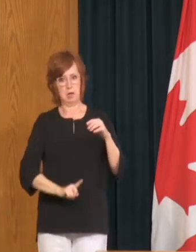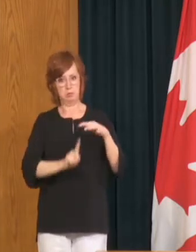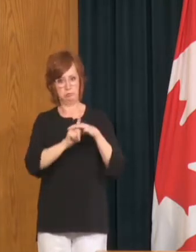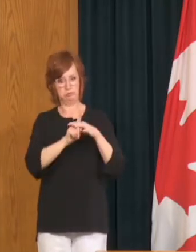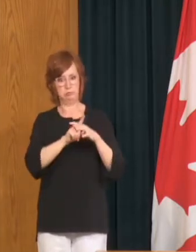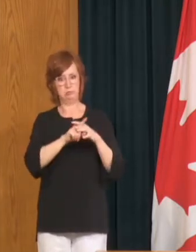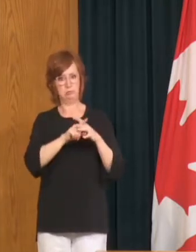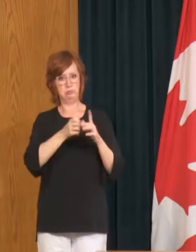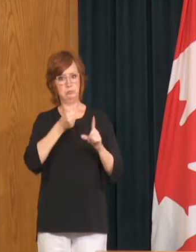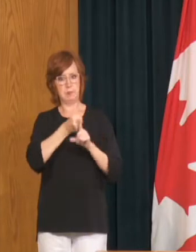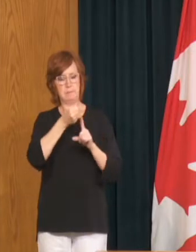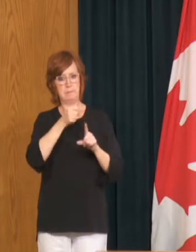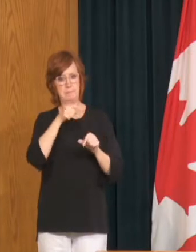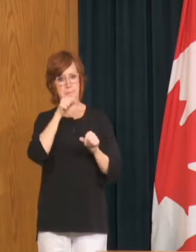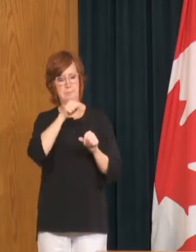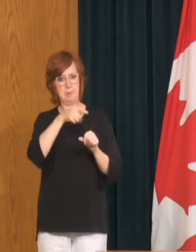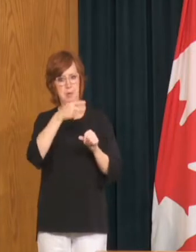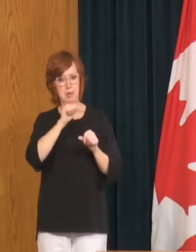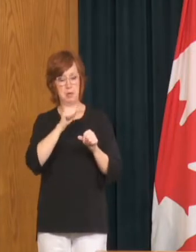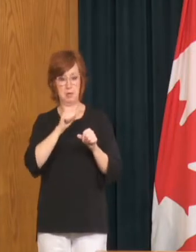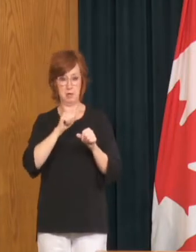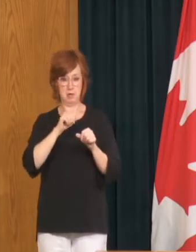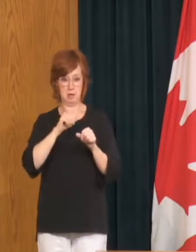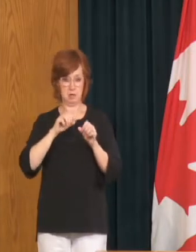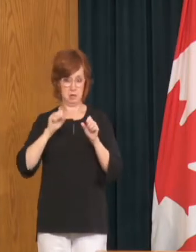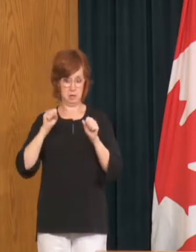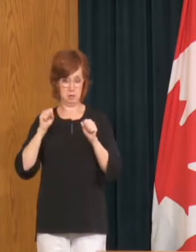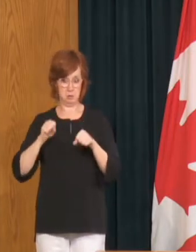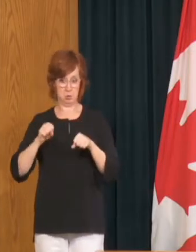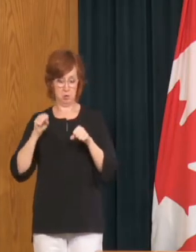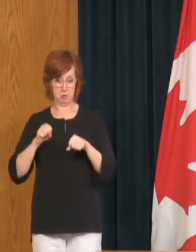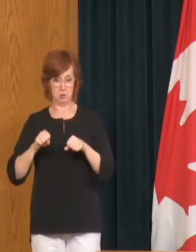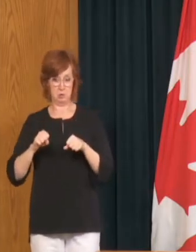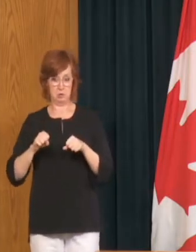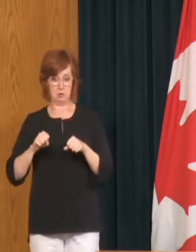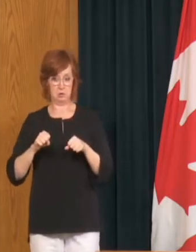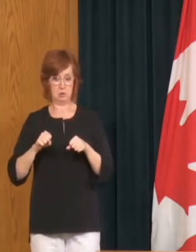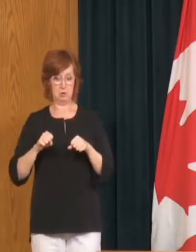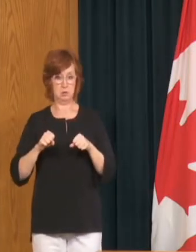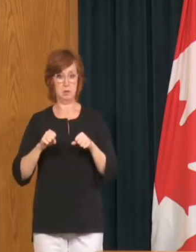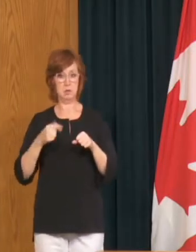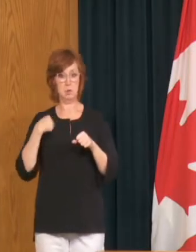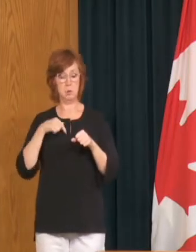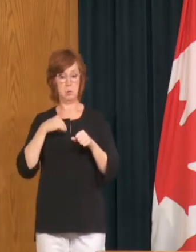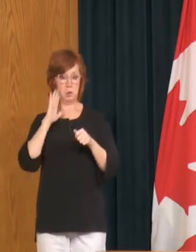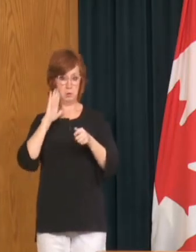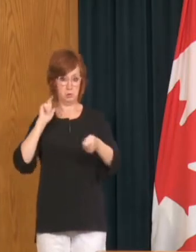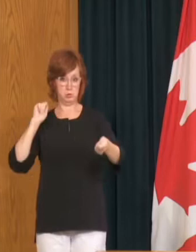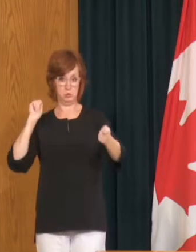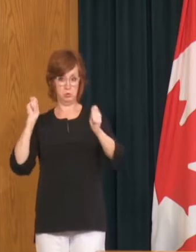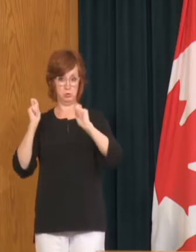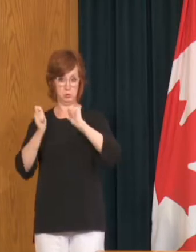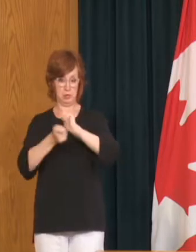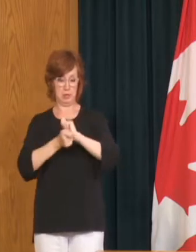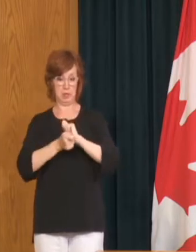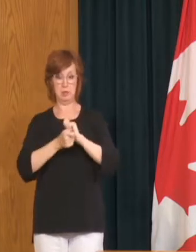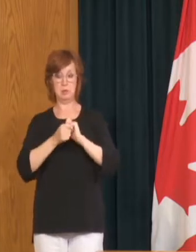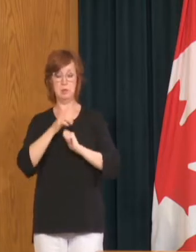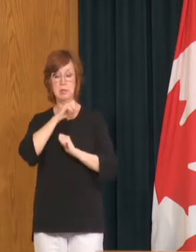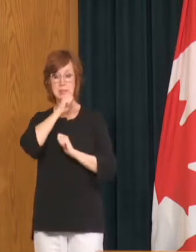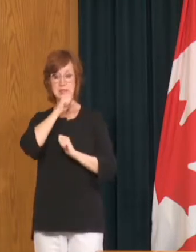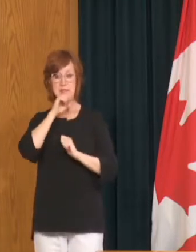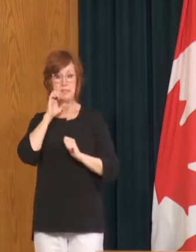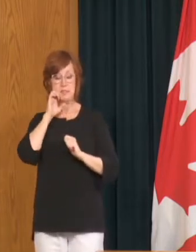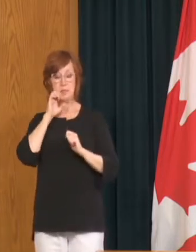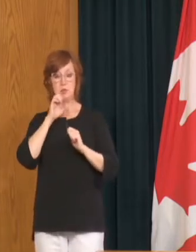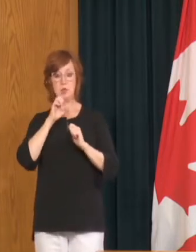see an outbreak of some kind in a region, is it possible that these visitor guidelines might be rolled back, that we might have more restrictions on visitors in that